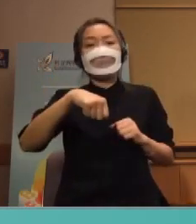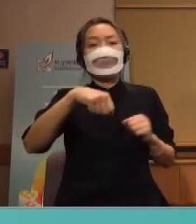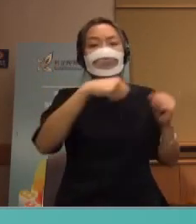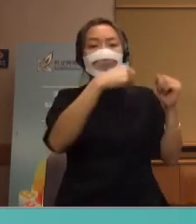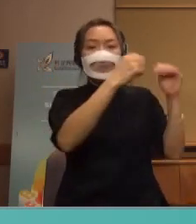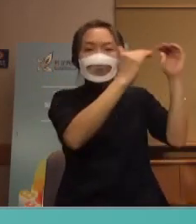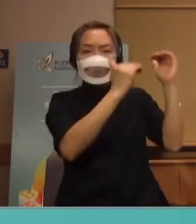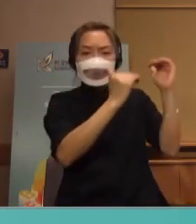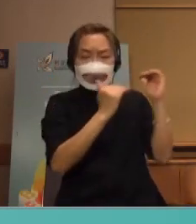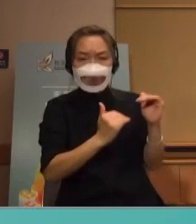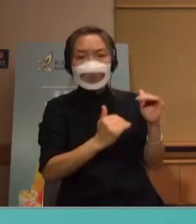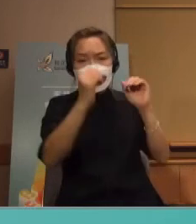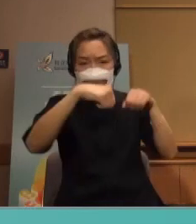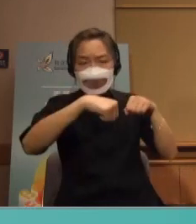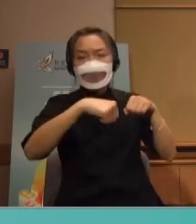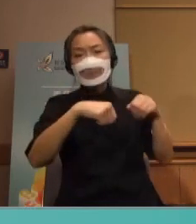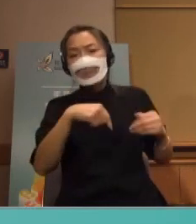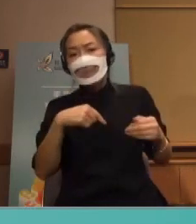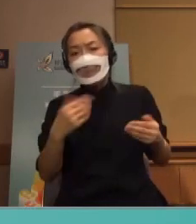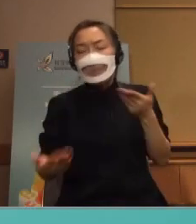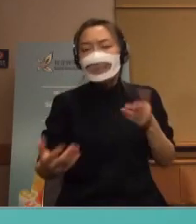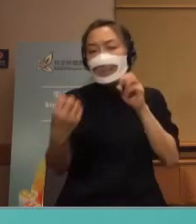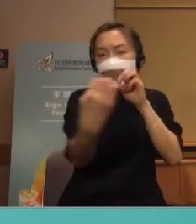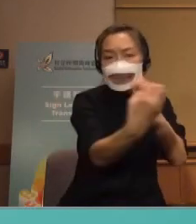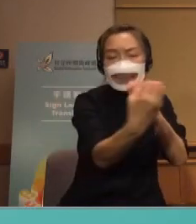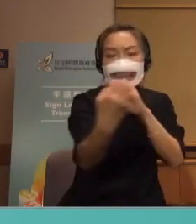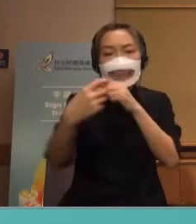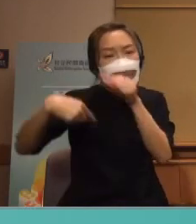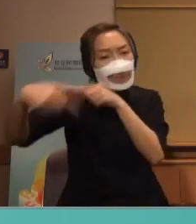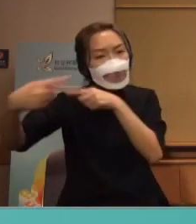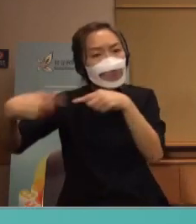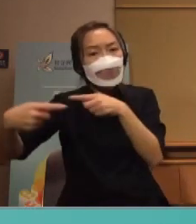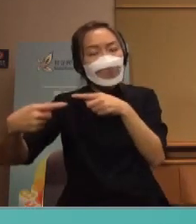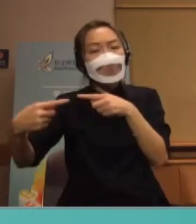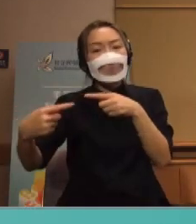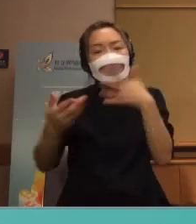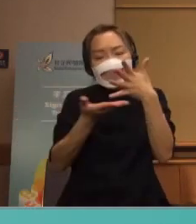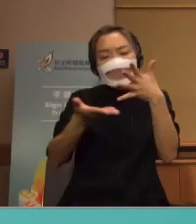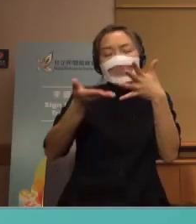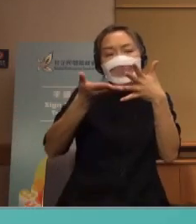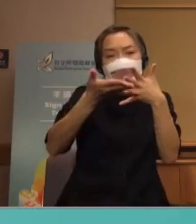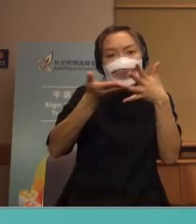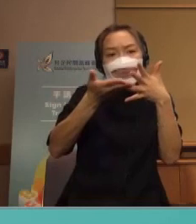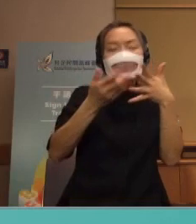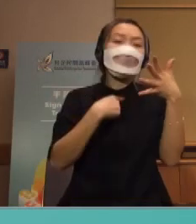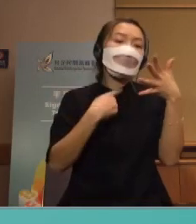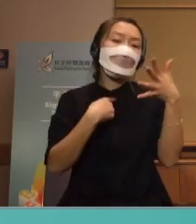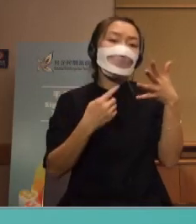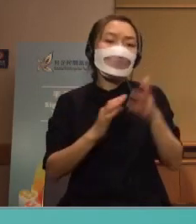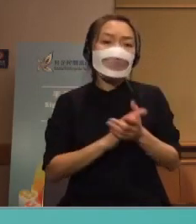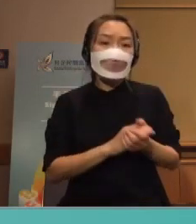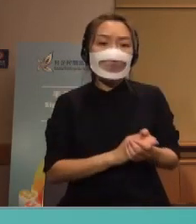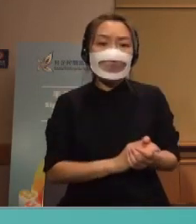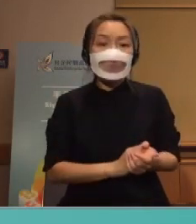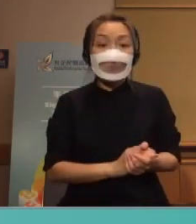again. They need to cross-communicate with each other, and climate is something that we all share. So for myself, I would say interpersonal